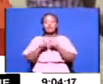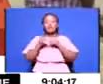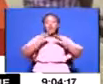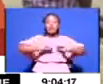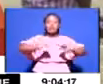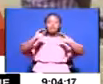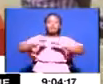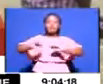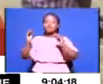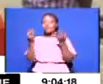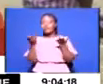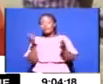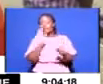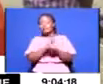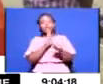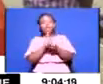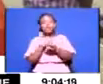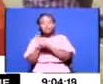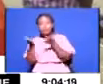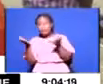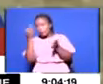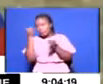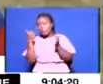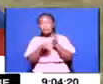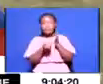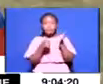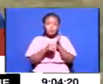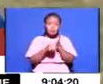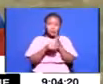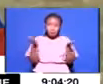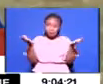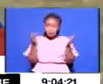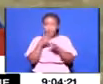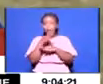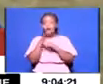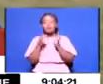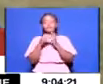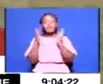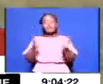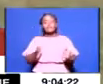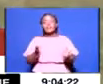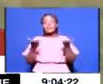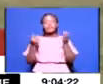experiencing because of the failure of our leaders. So I thank God